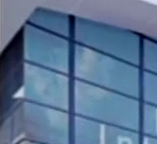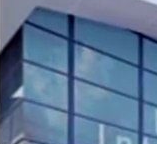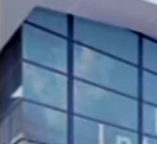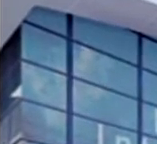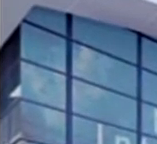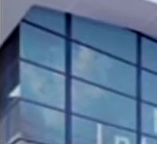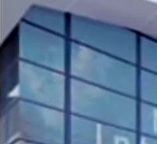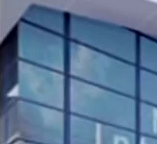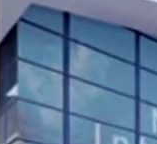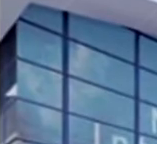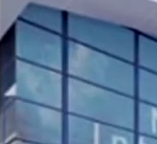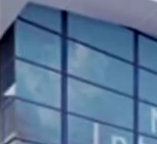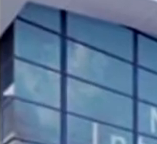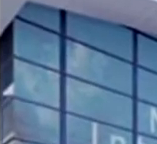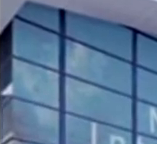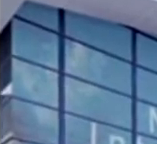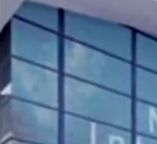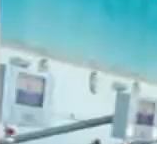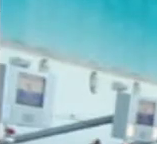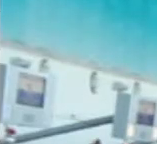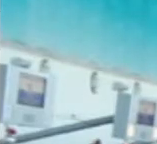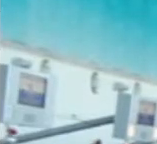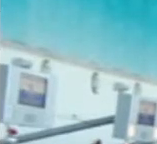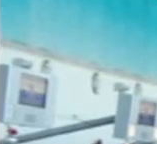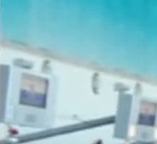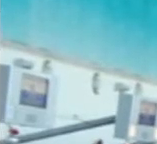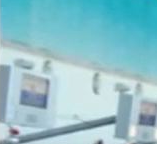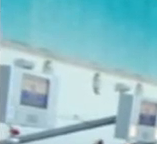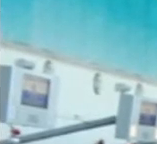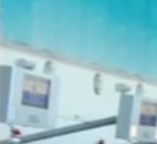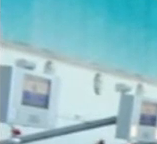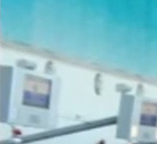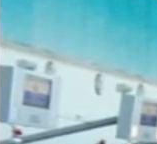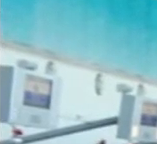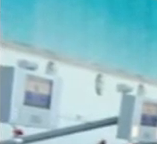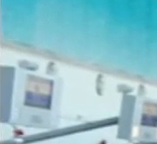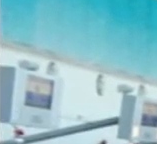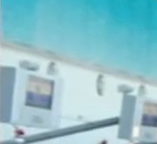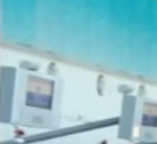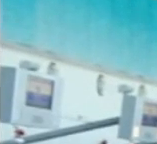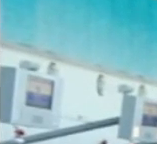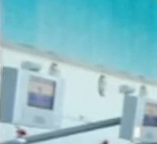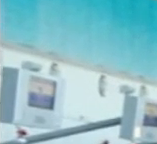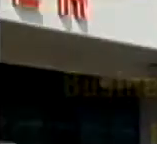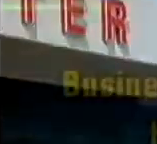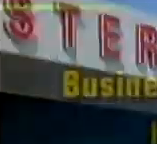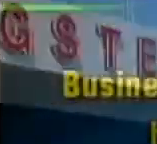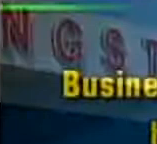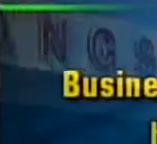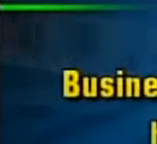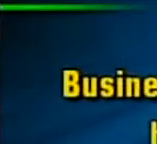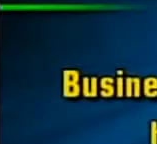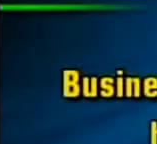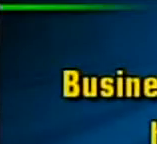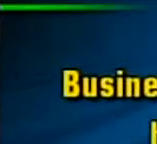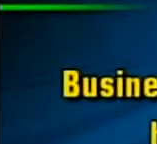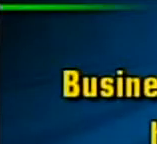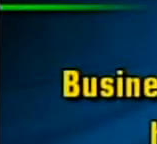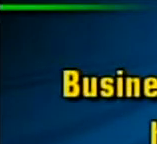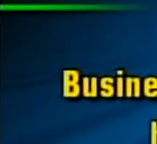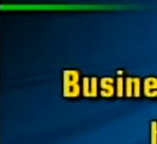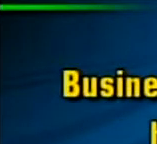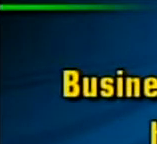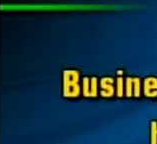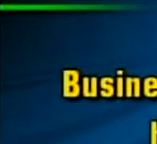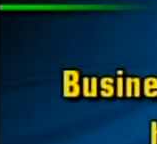according to plan, the airport will be in private management by mid-year 2015. Business plans have been provided